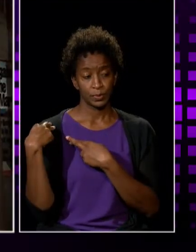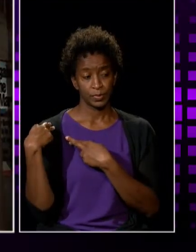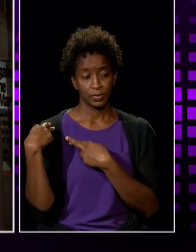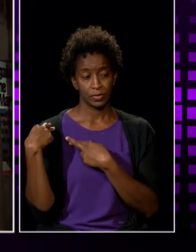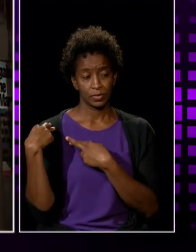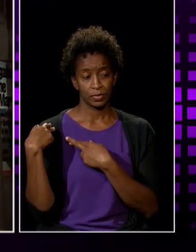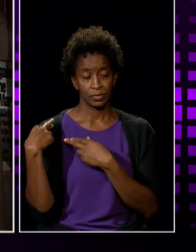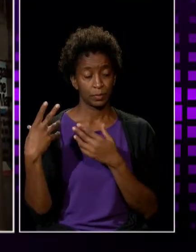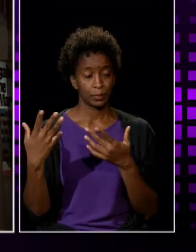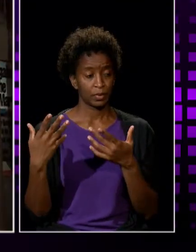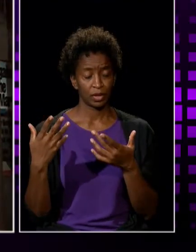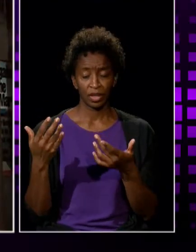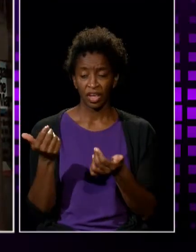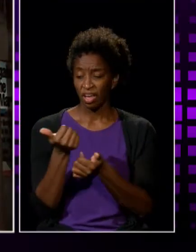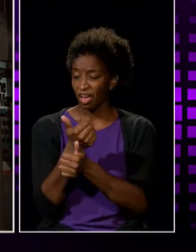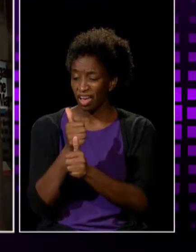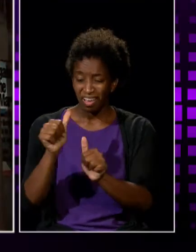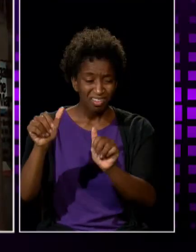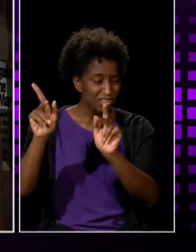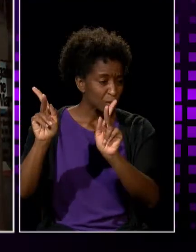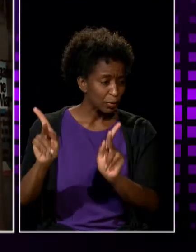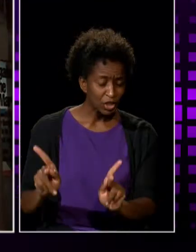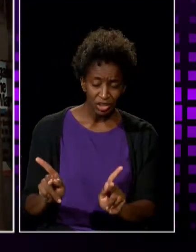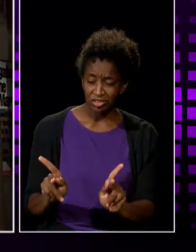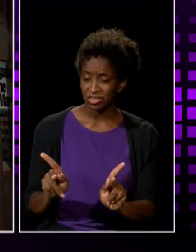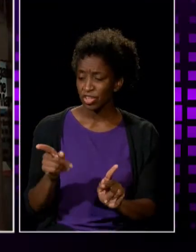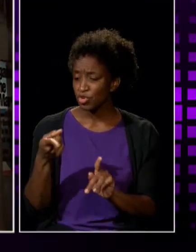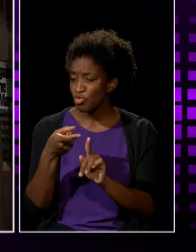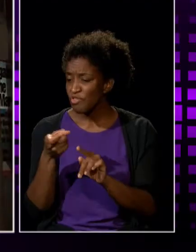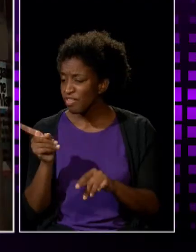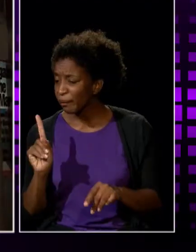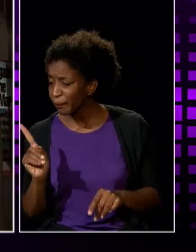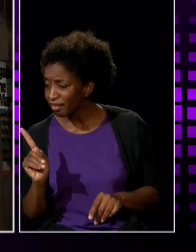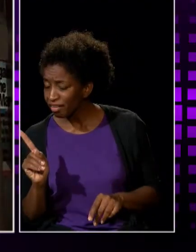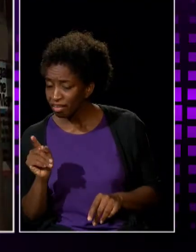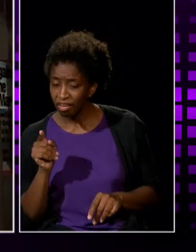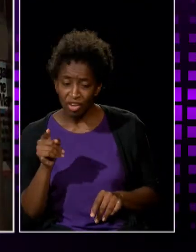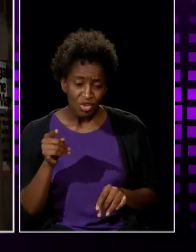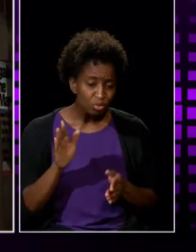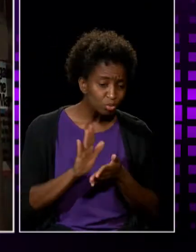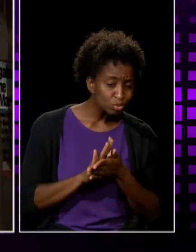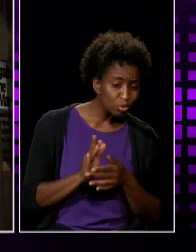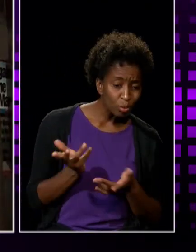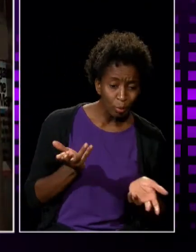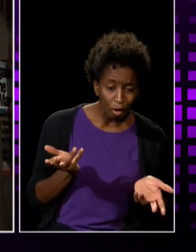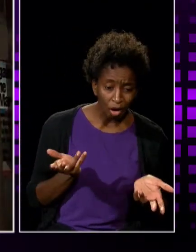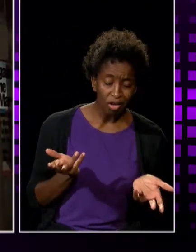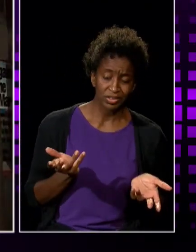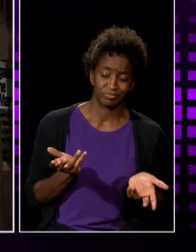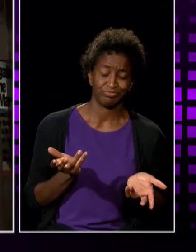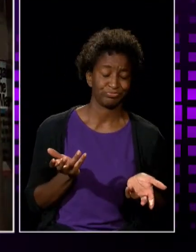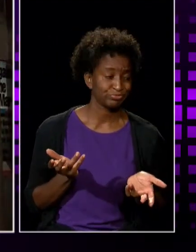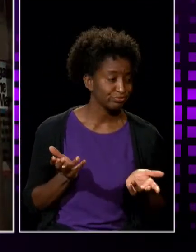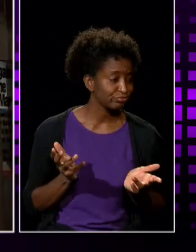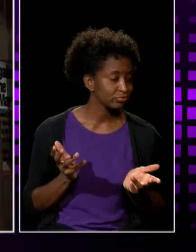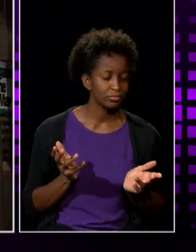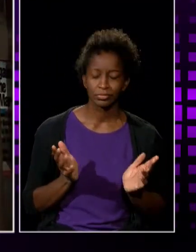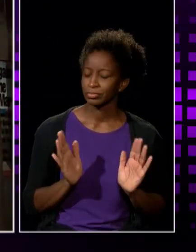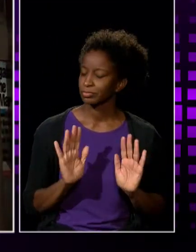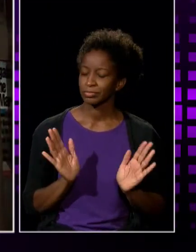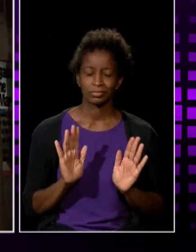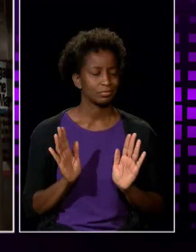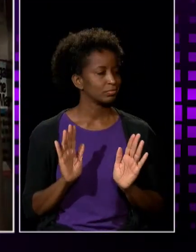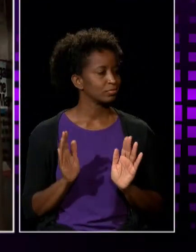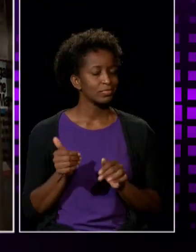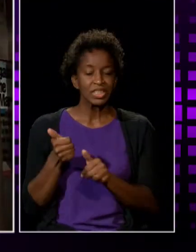any single person in any part of this country, because each and every single one of us have that potential to be able to reach